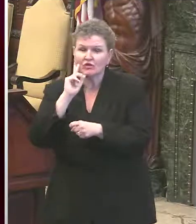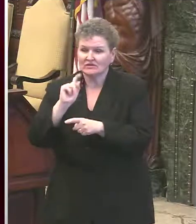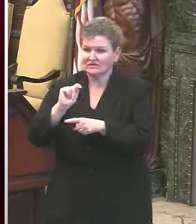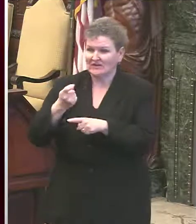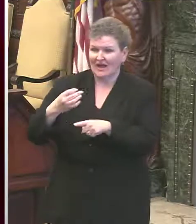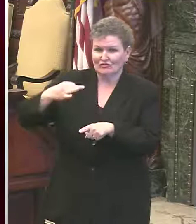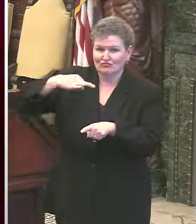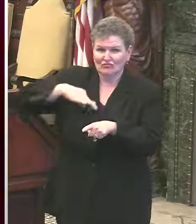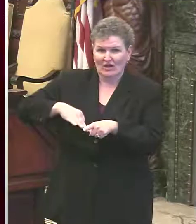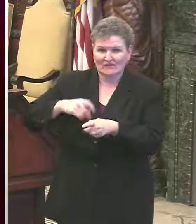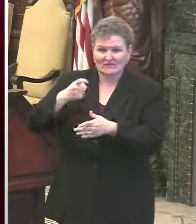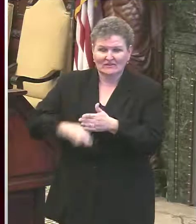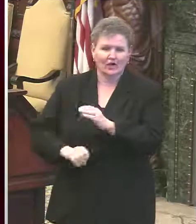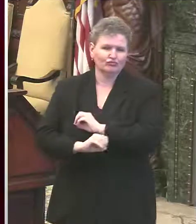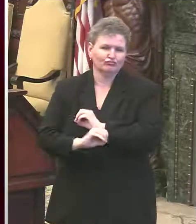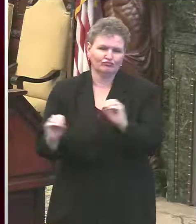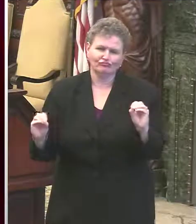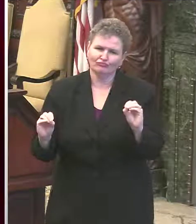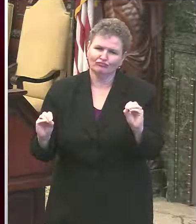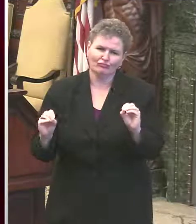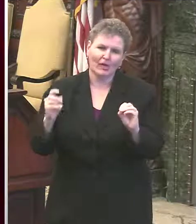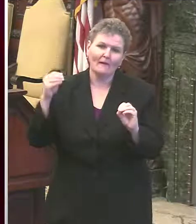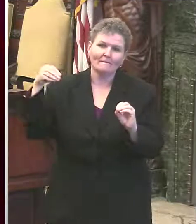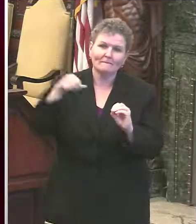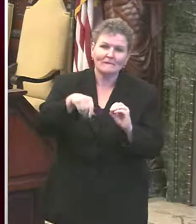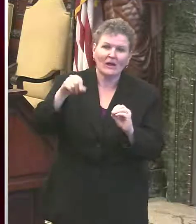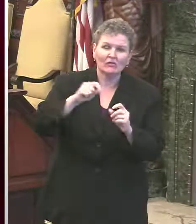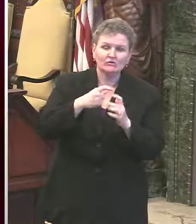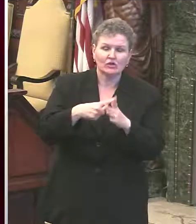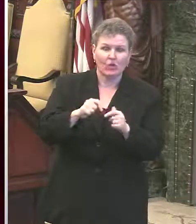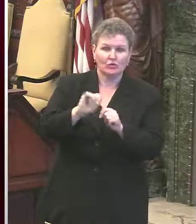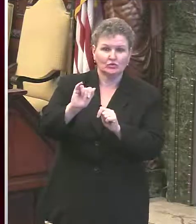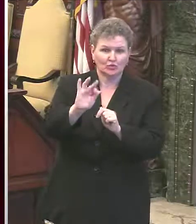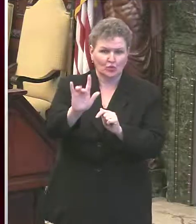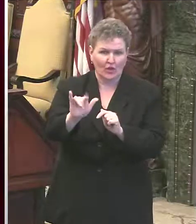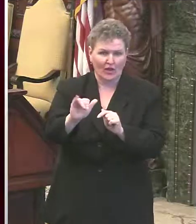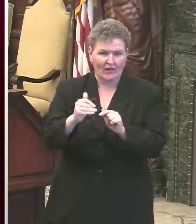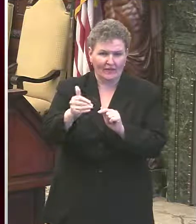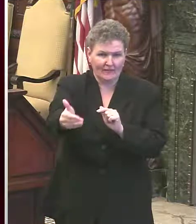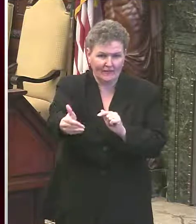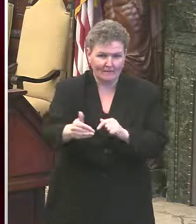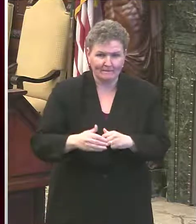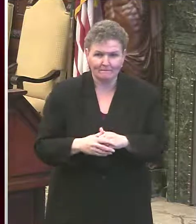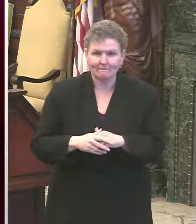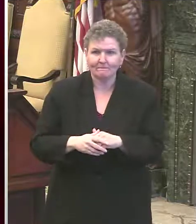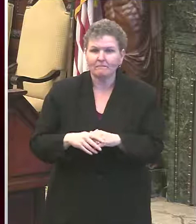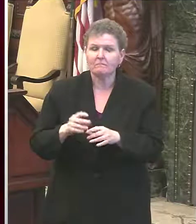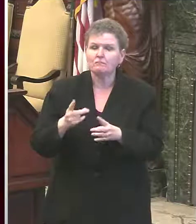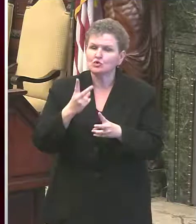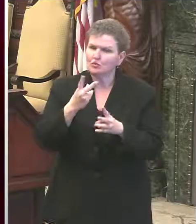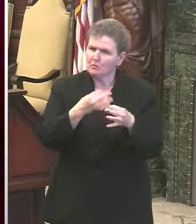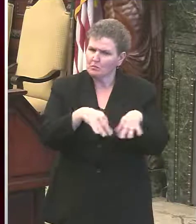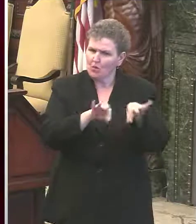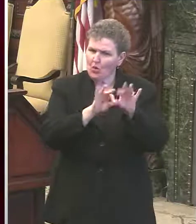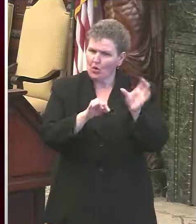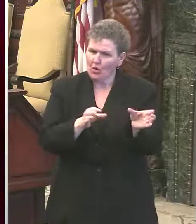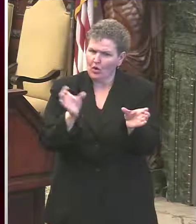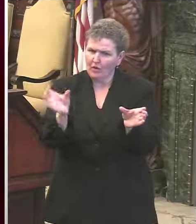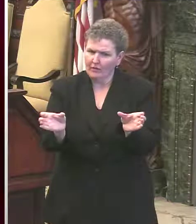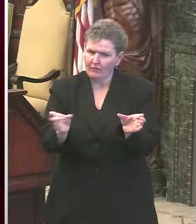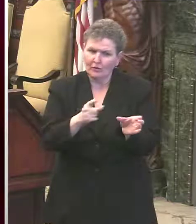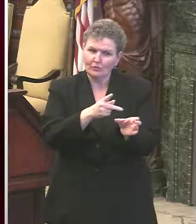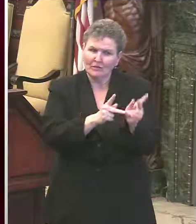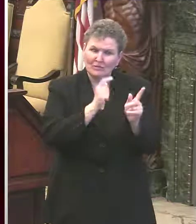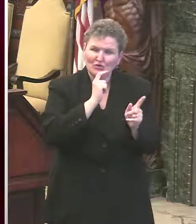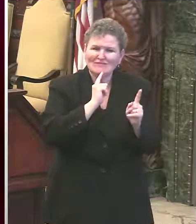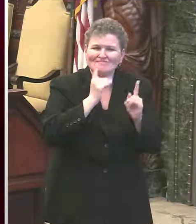effect. Regular payments are due to start in July. There are 2 other important aspects of the package for struggling residents. The support of